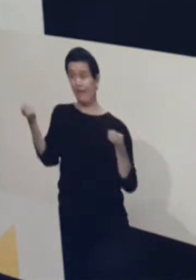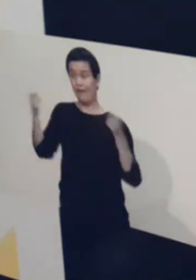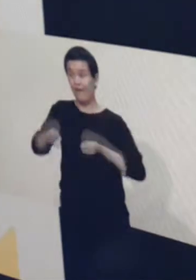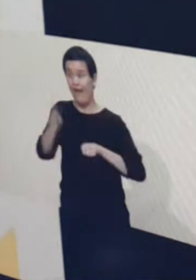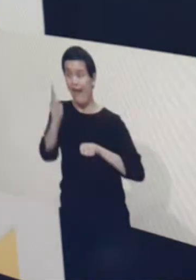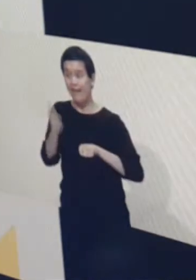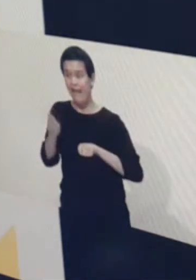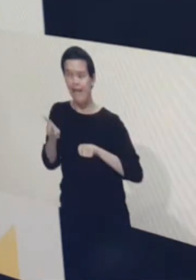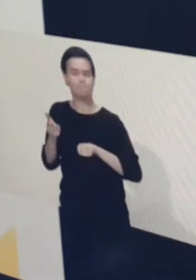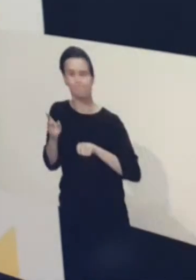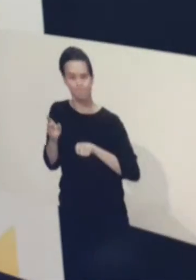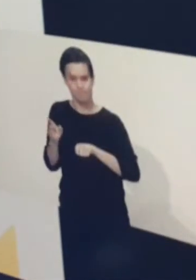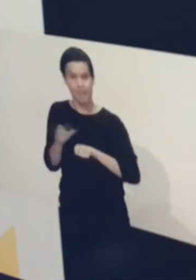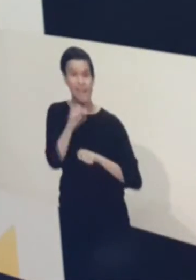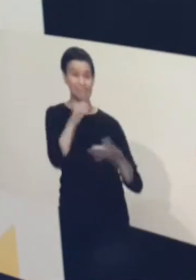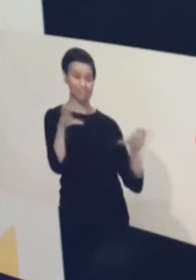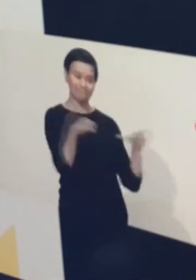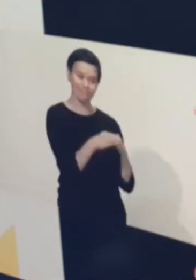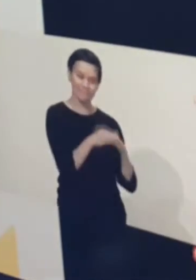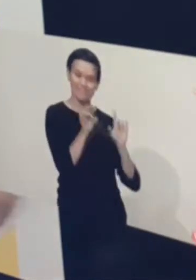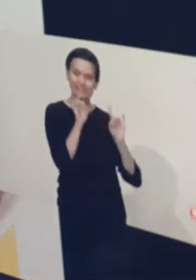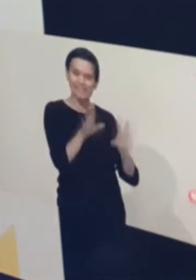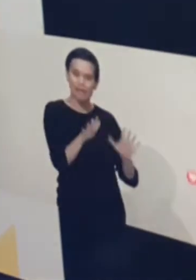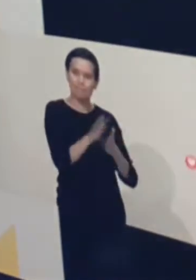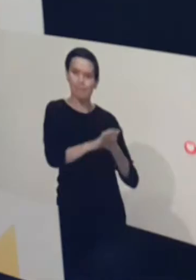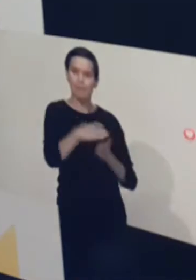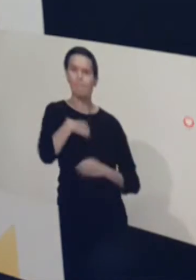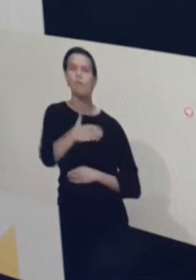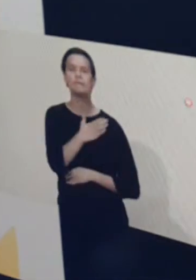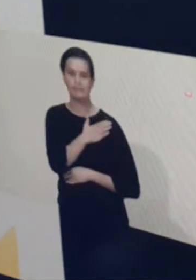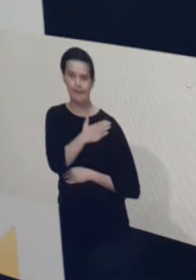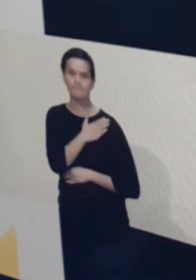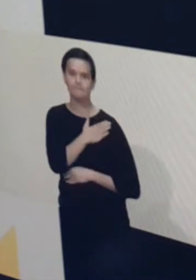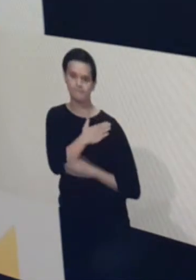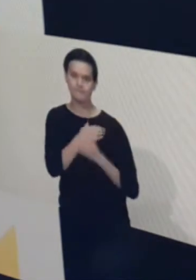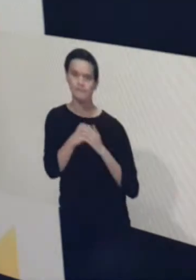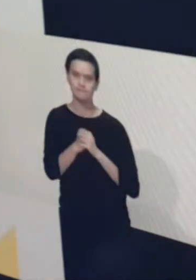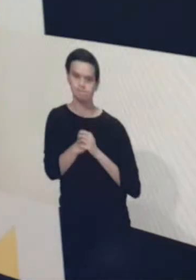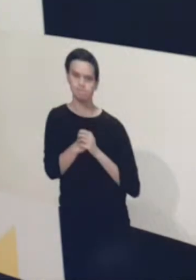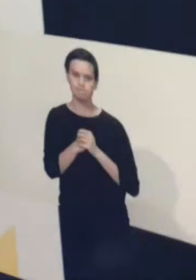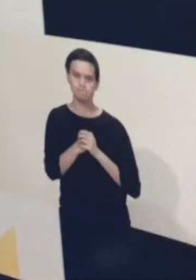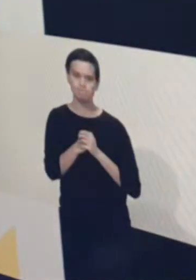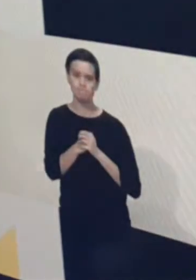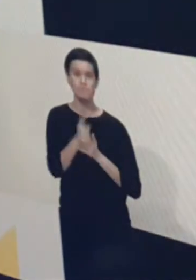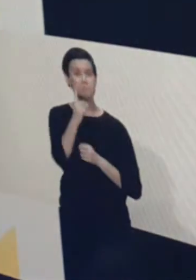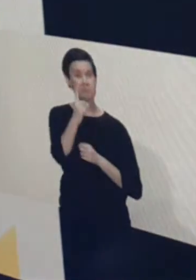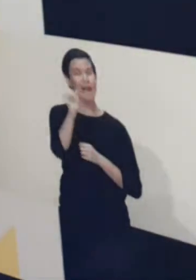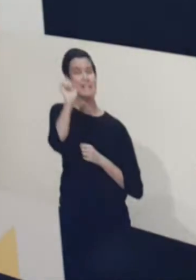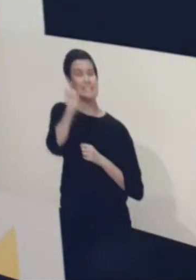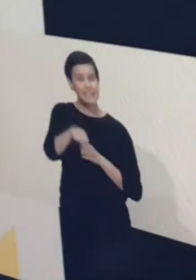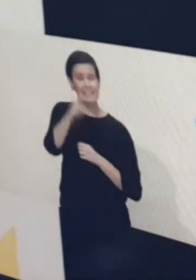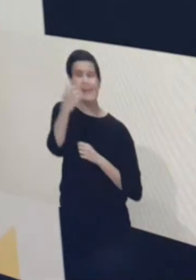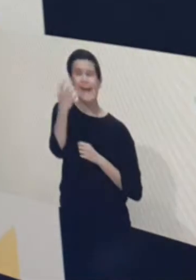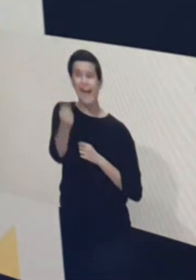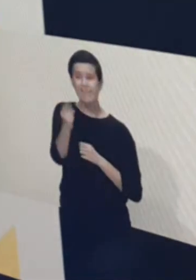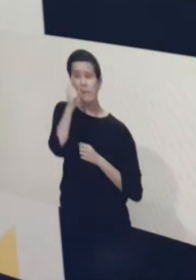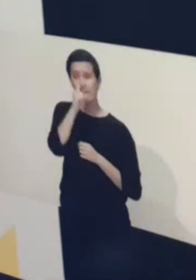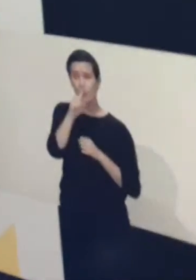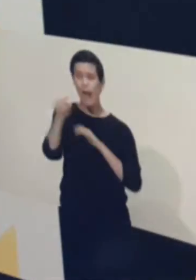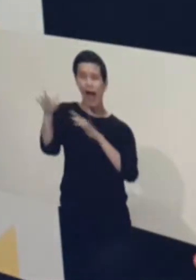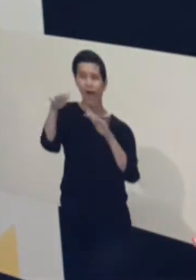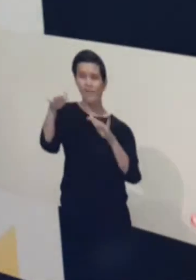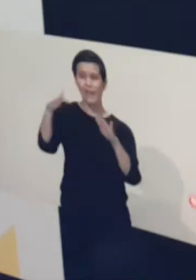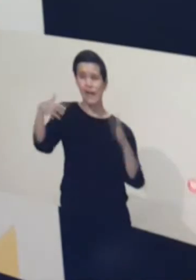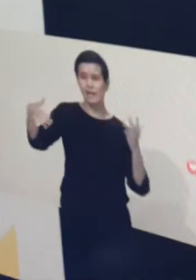more restrictions. That doesn't mean that you won't see larger gatherings of people around you. people, for instance,